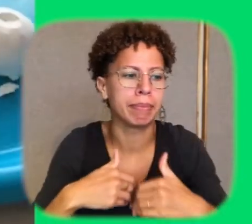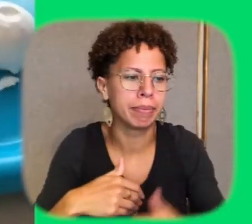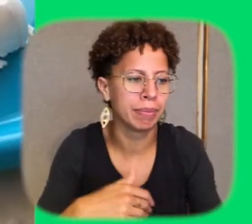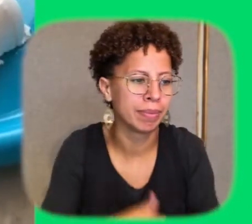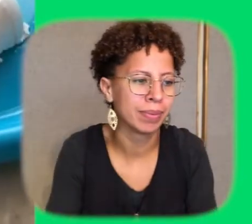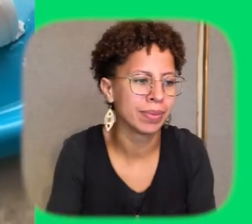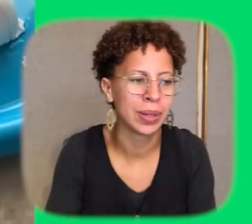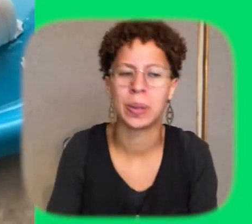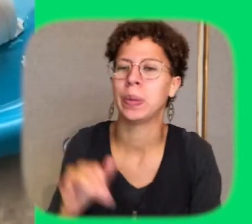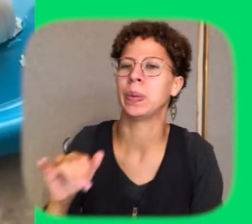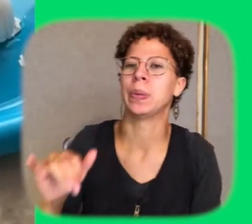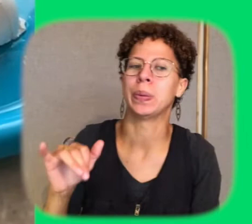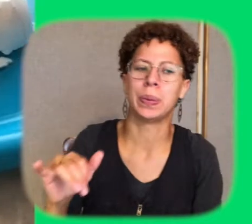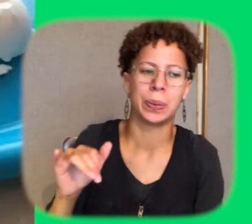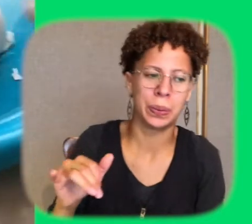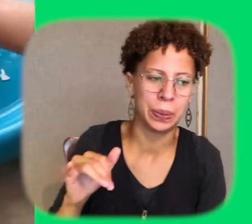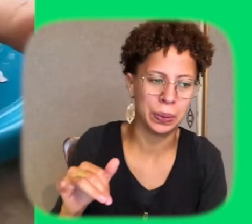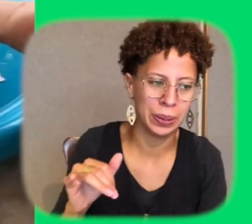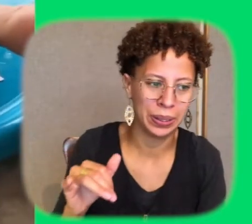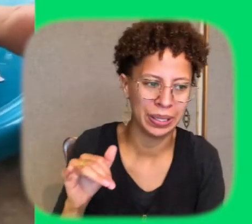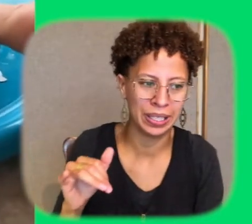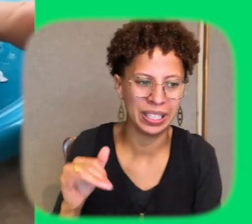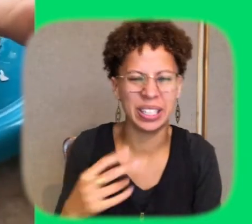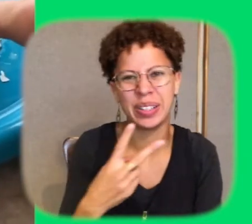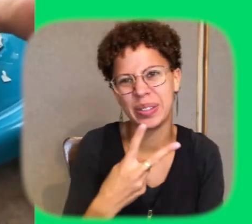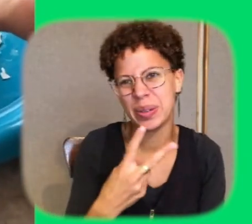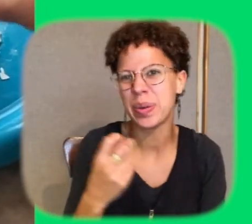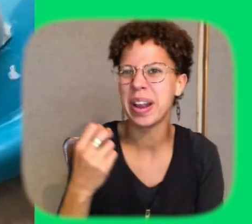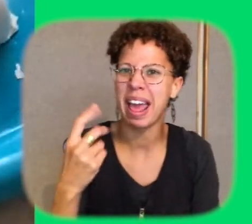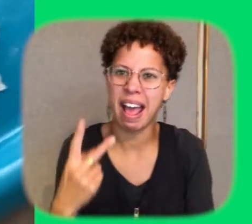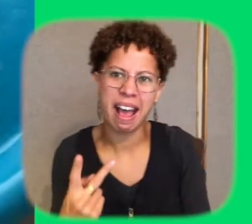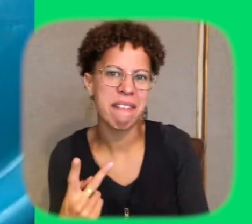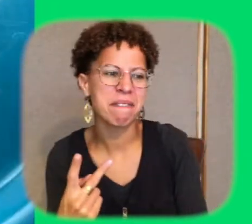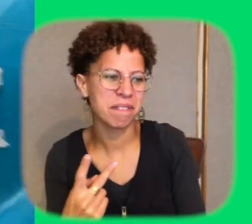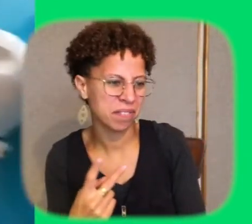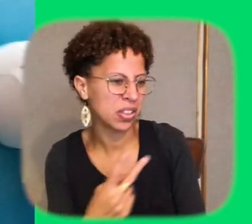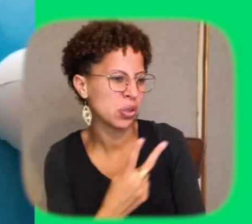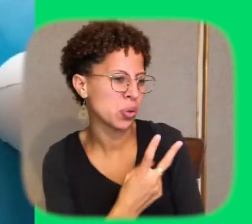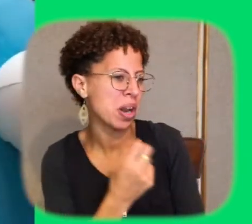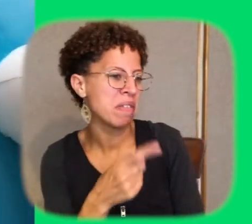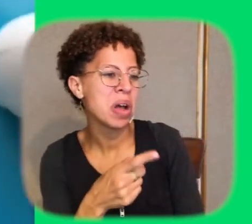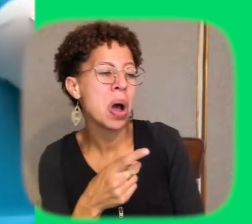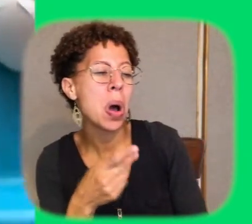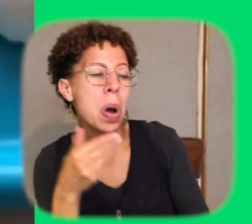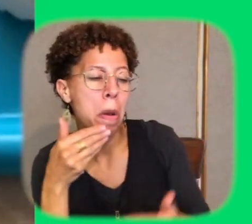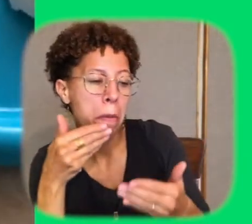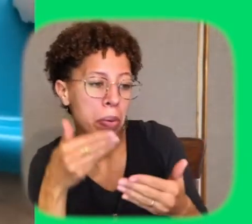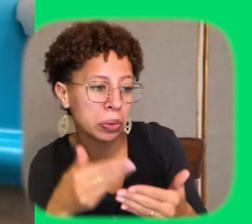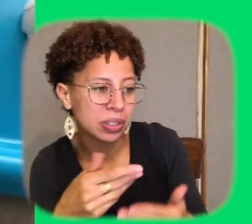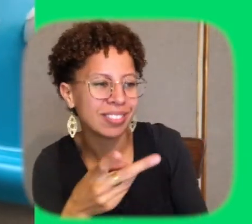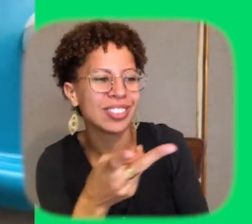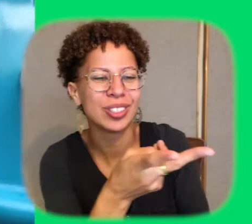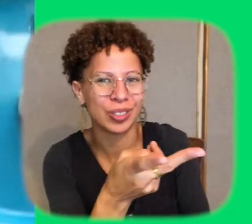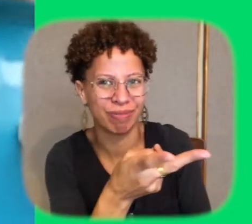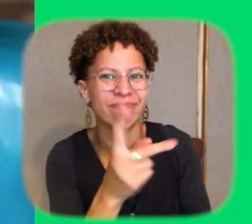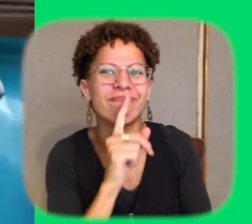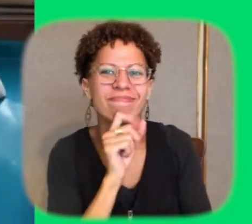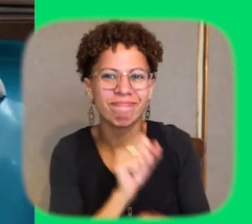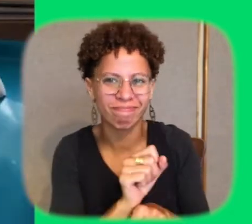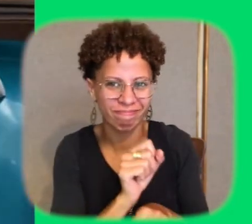Oh, 2.5 collapsed. This one almost collapsed. These two did for sure.